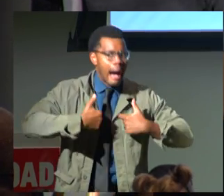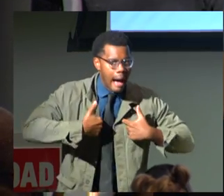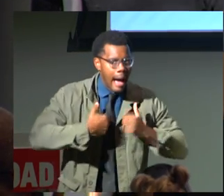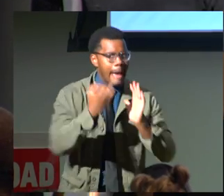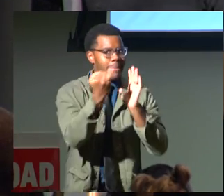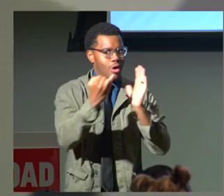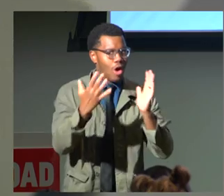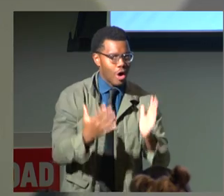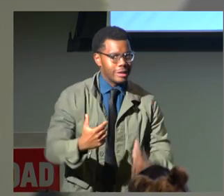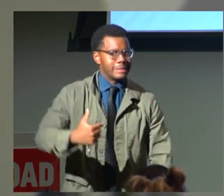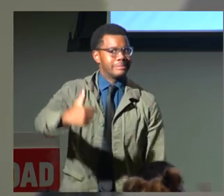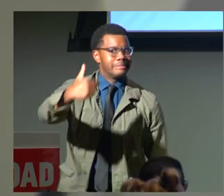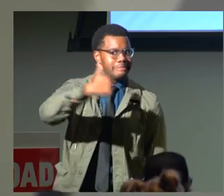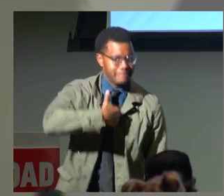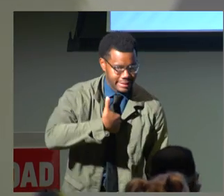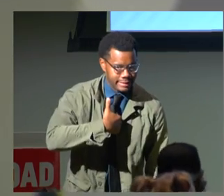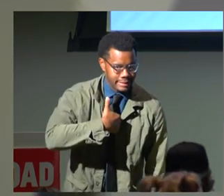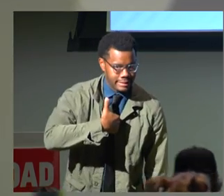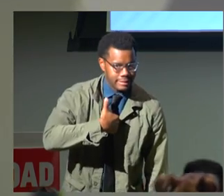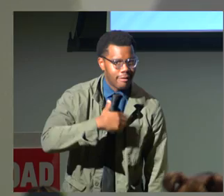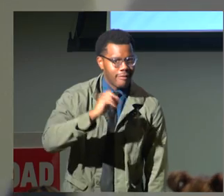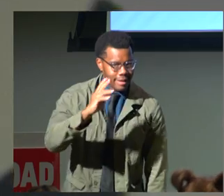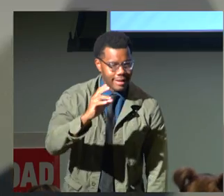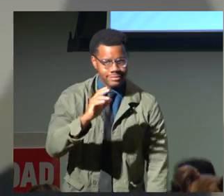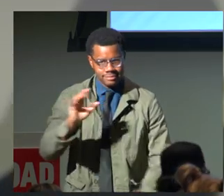Okay? So to answer your question,